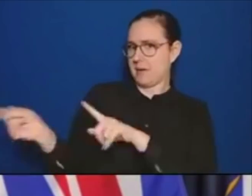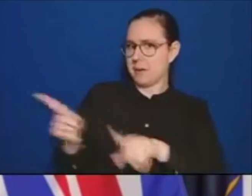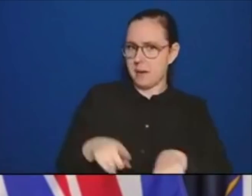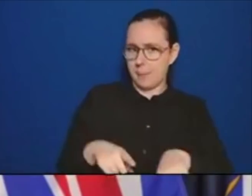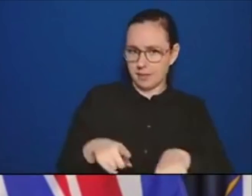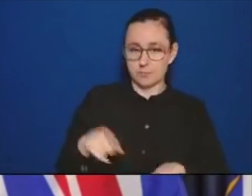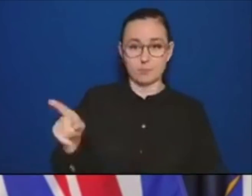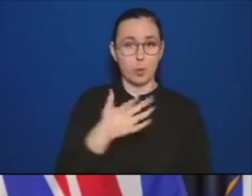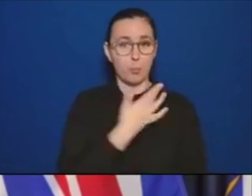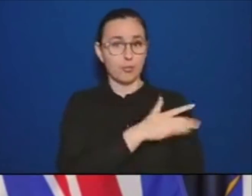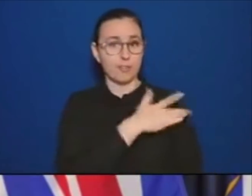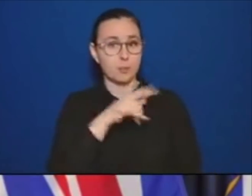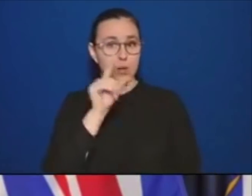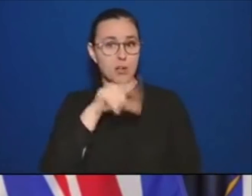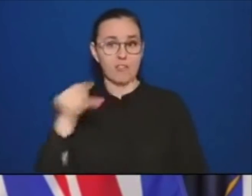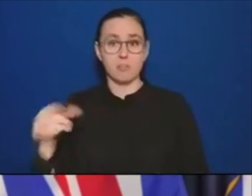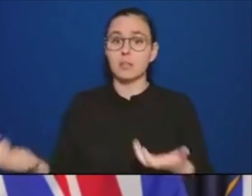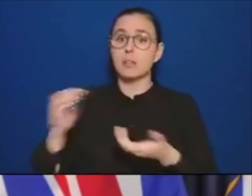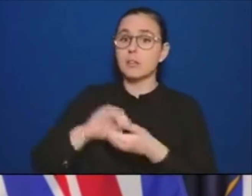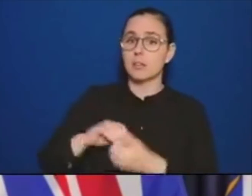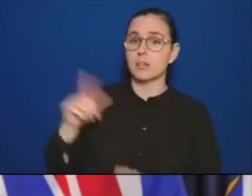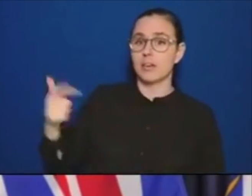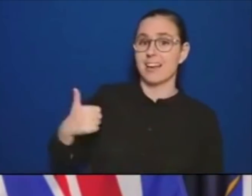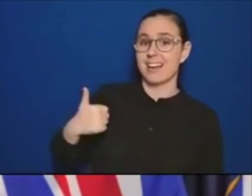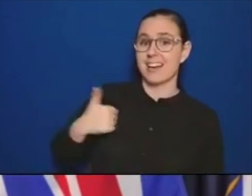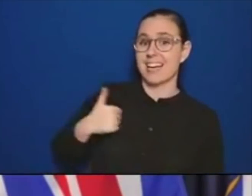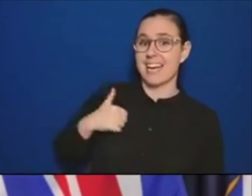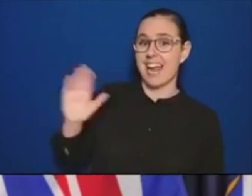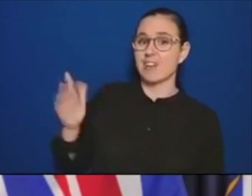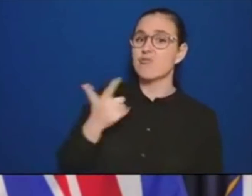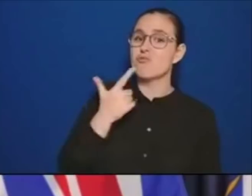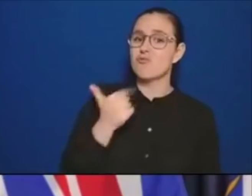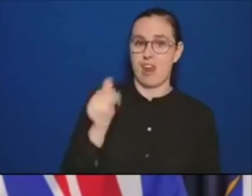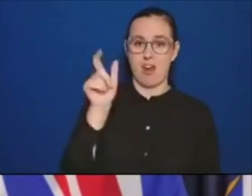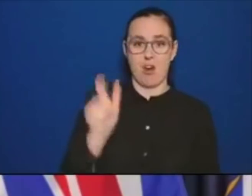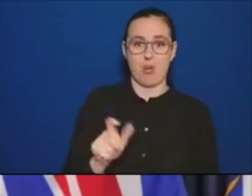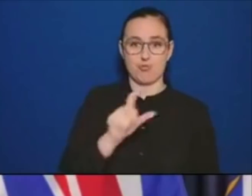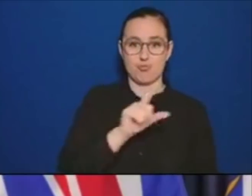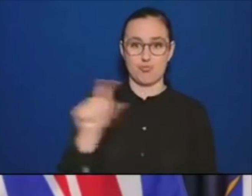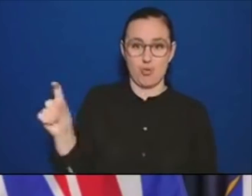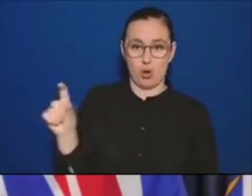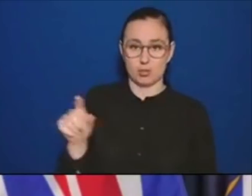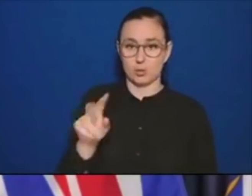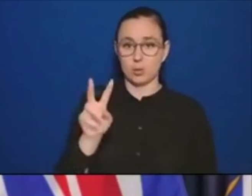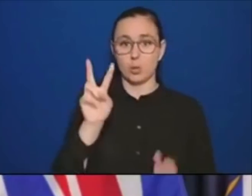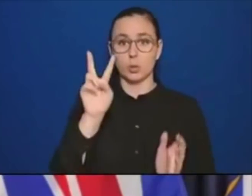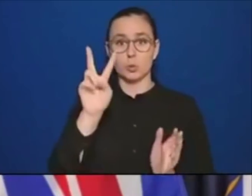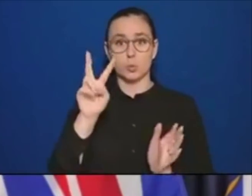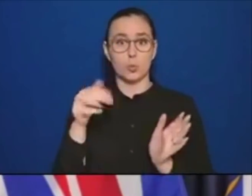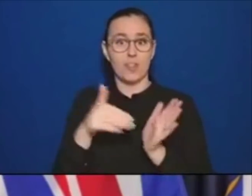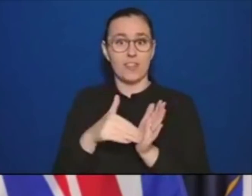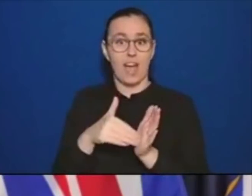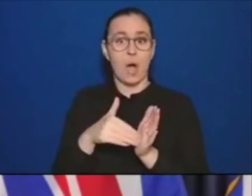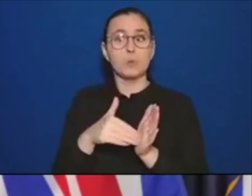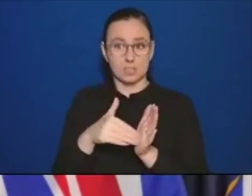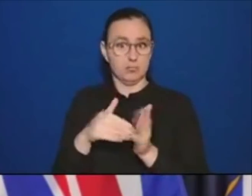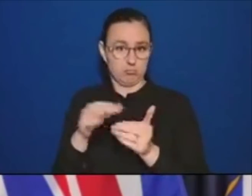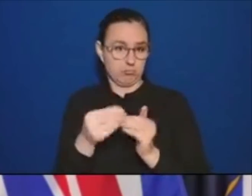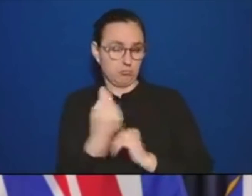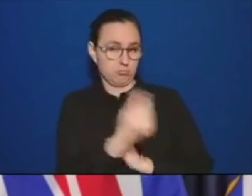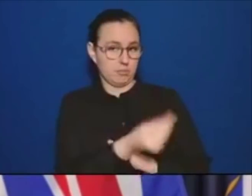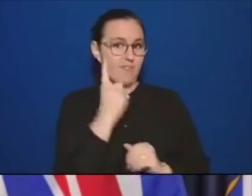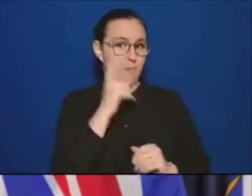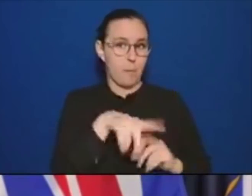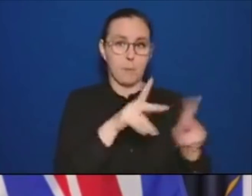to provide $2,000 in supports for those who have been evacuated. Donations for flood relief are flowing into